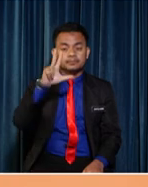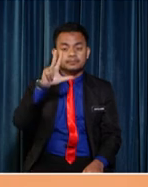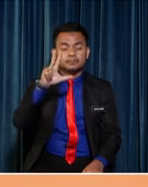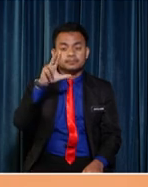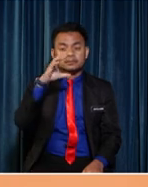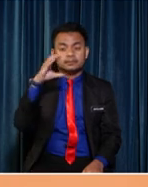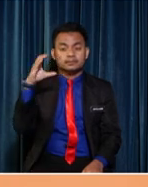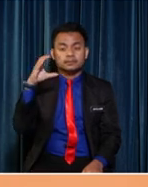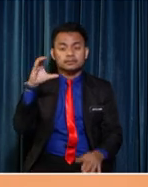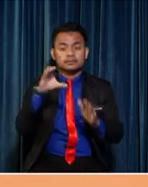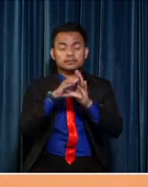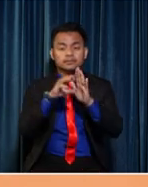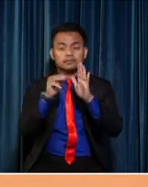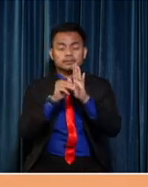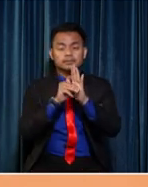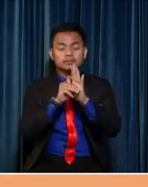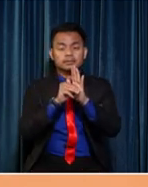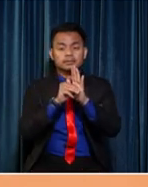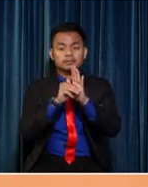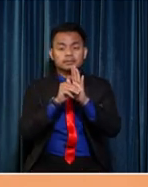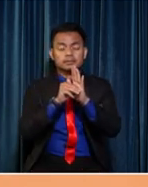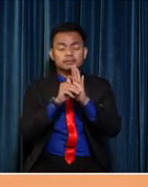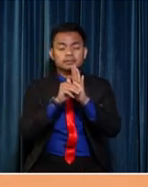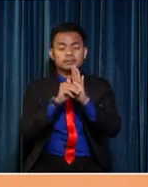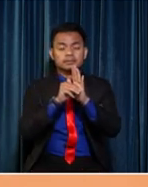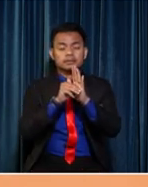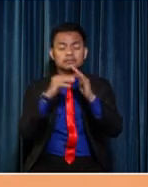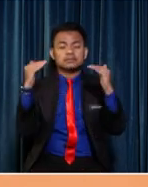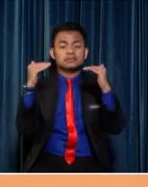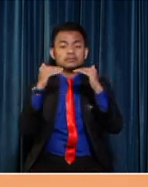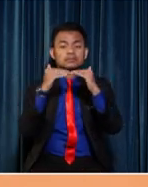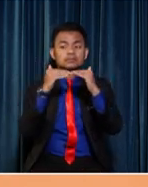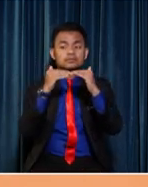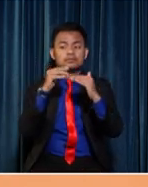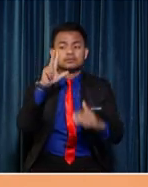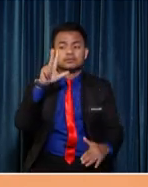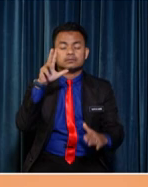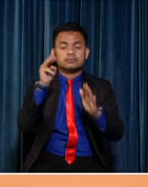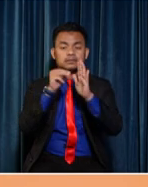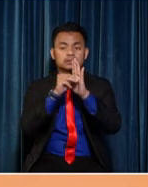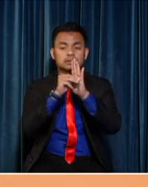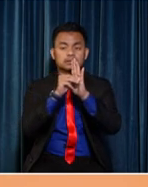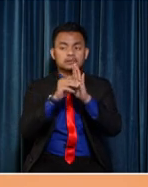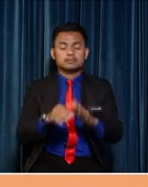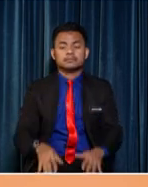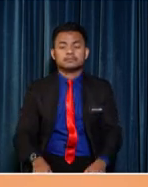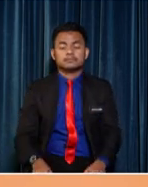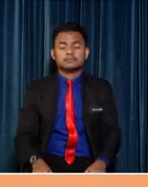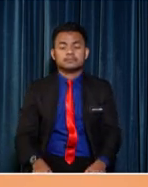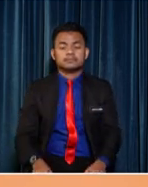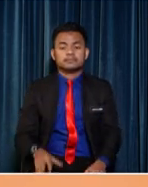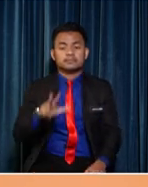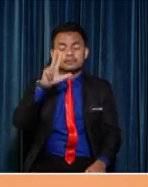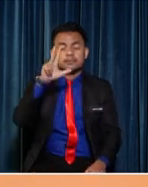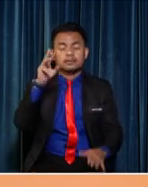300 centimeters is equal to 3 meters. 3